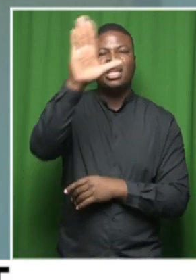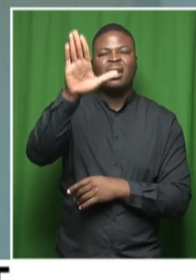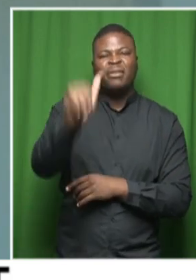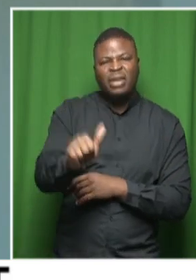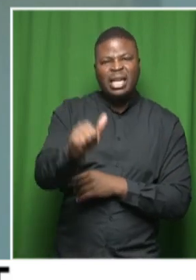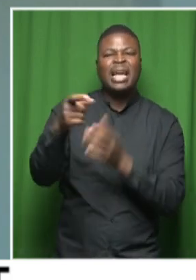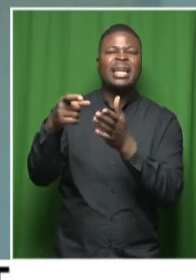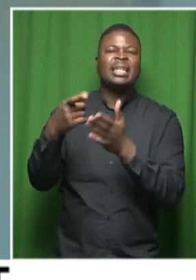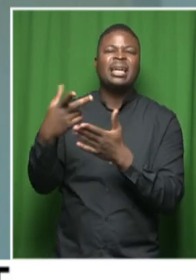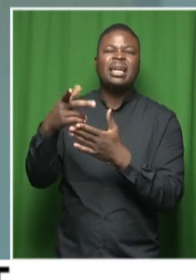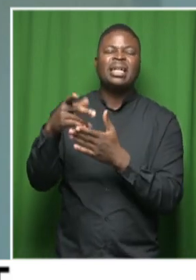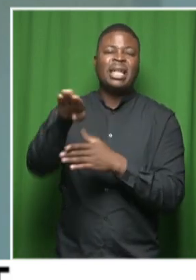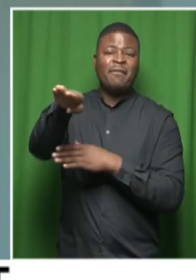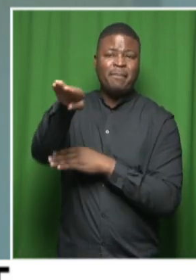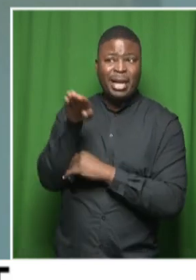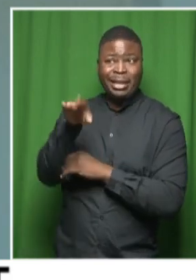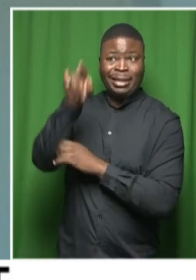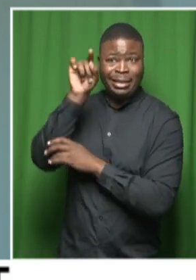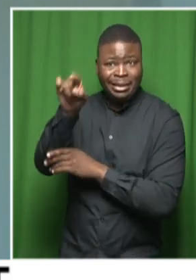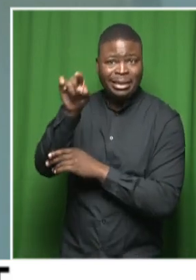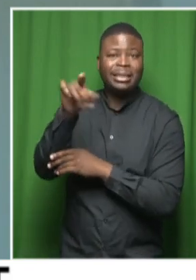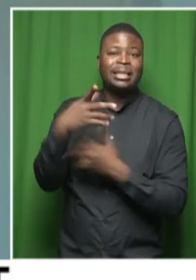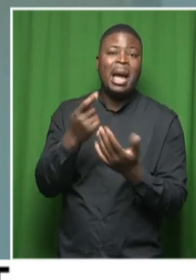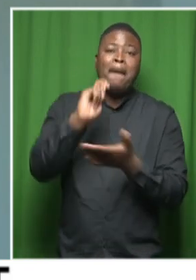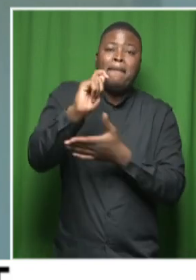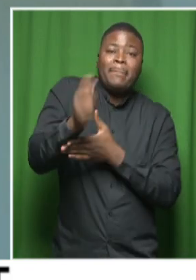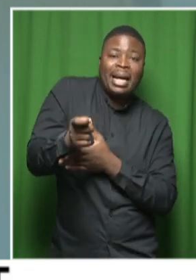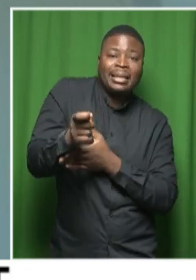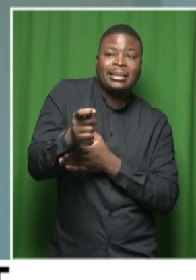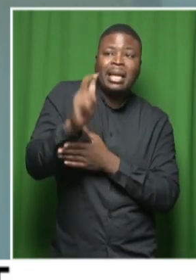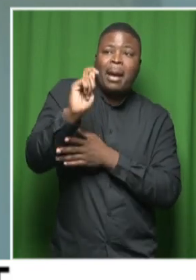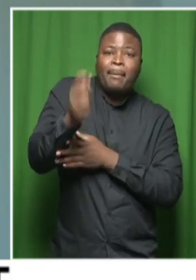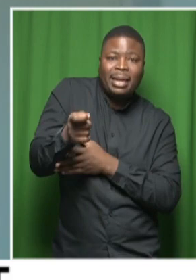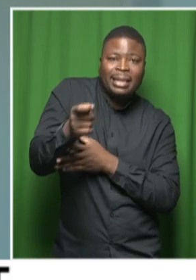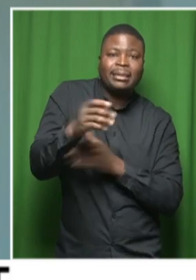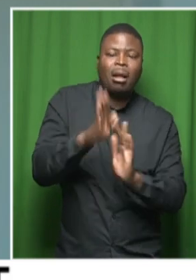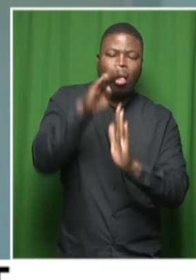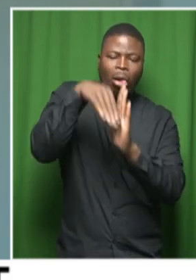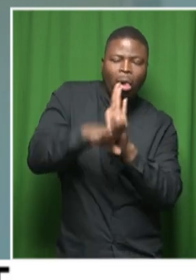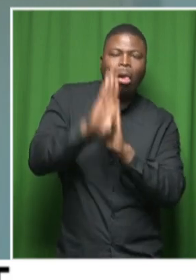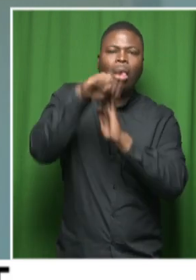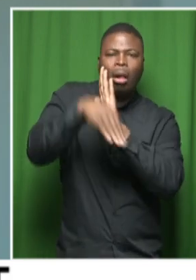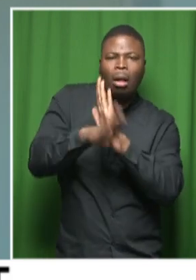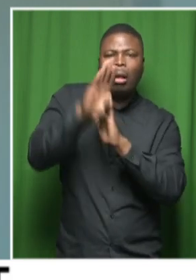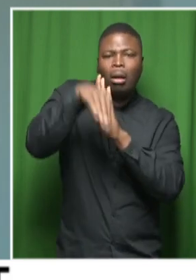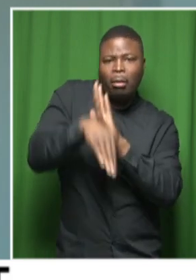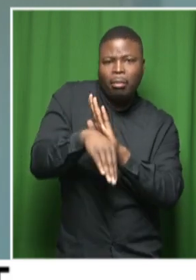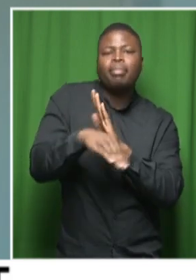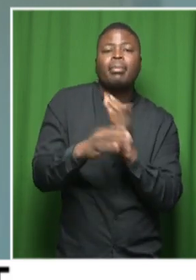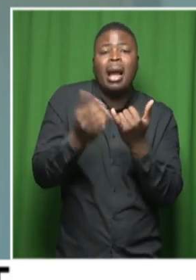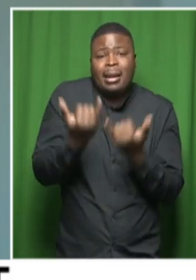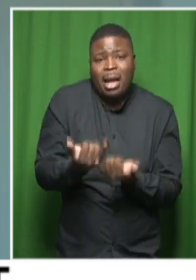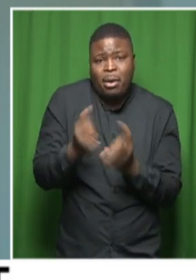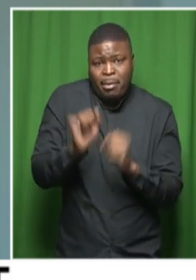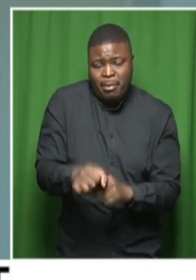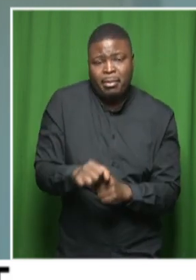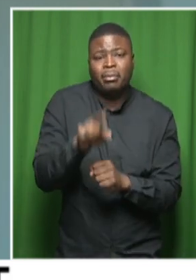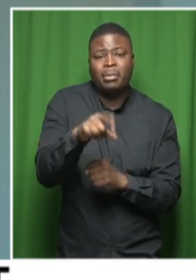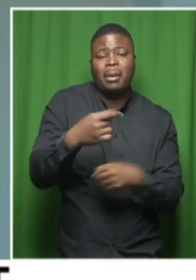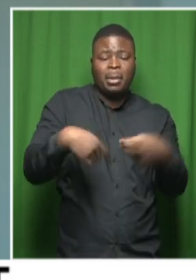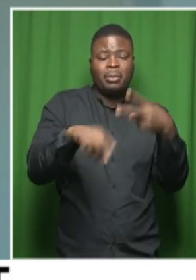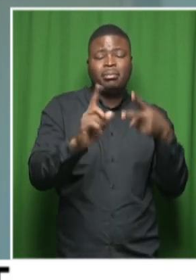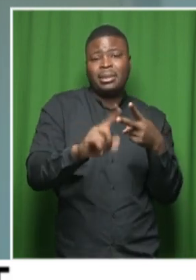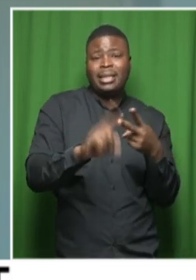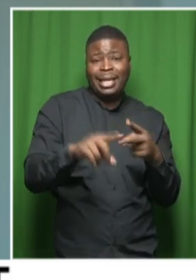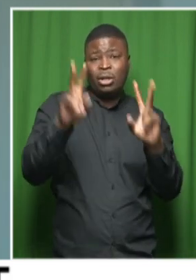lot more than the price stability that we are consistently subjected into. That's one. I think the second issue, yes,